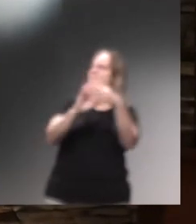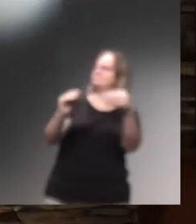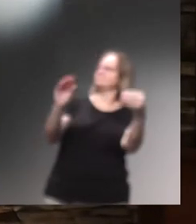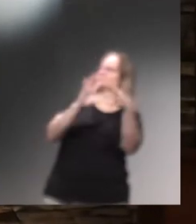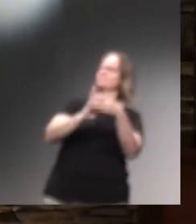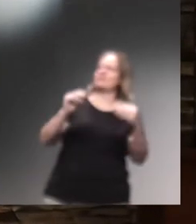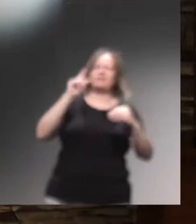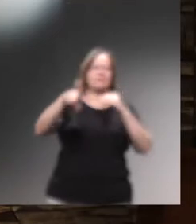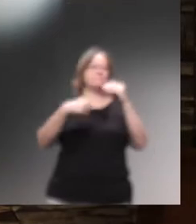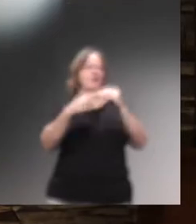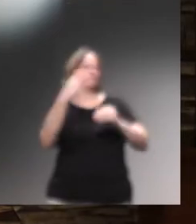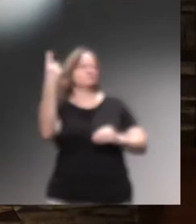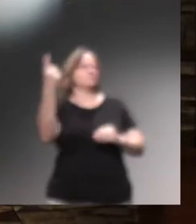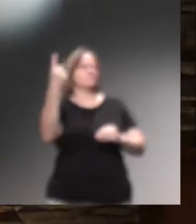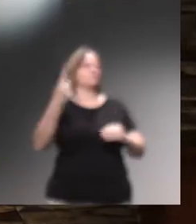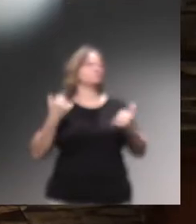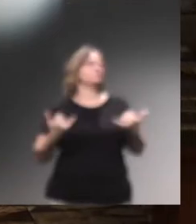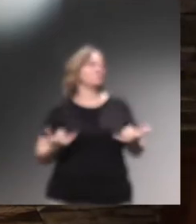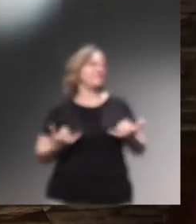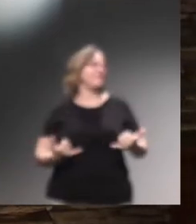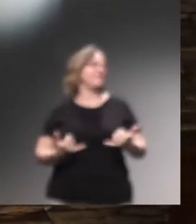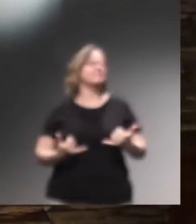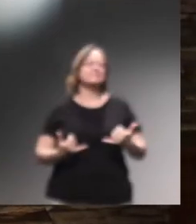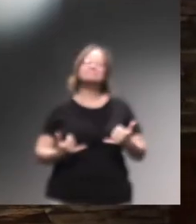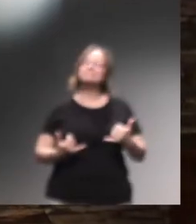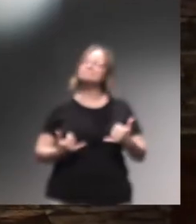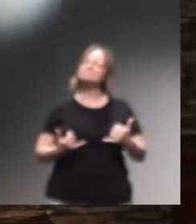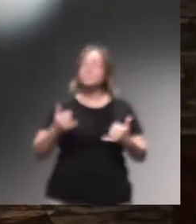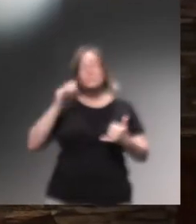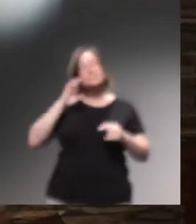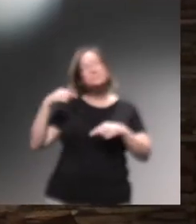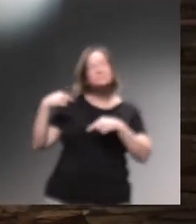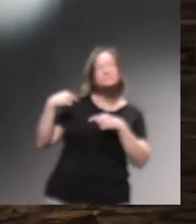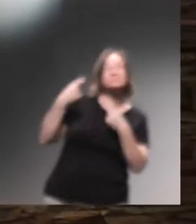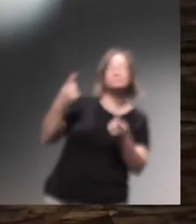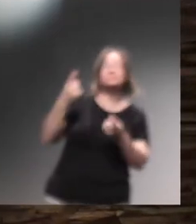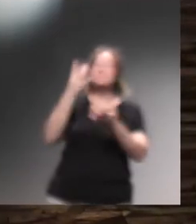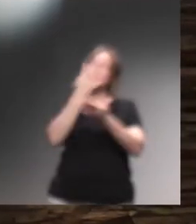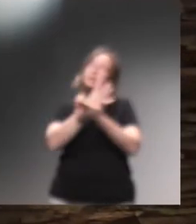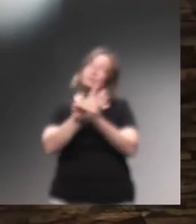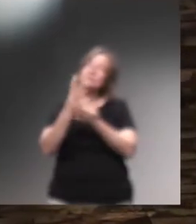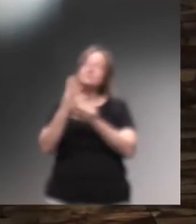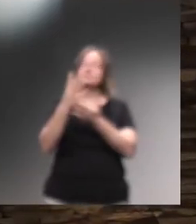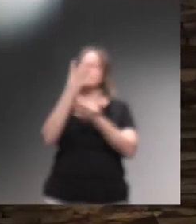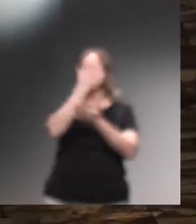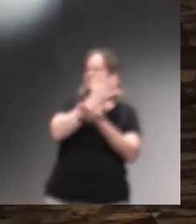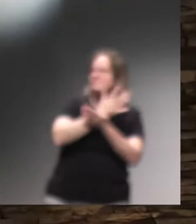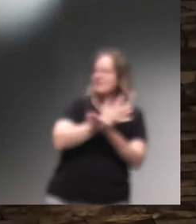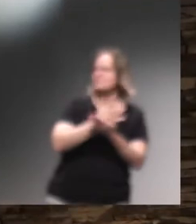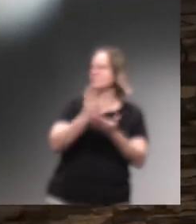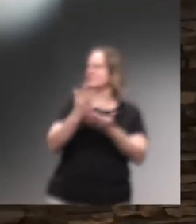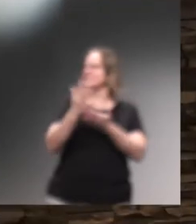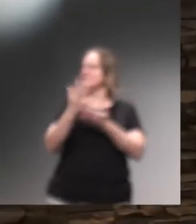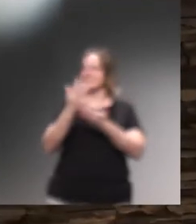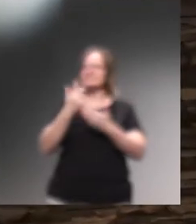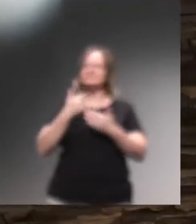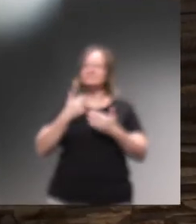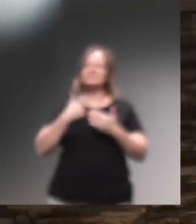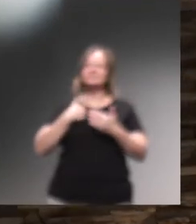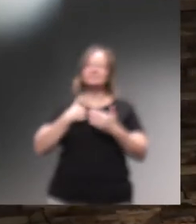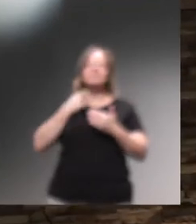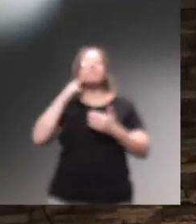today, over these last 4 or 5 weeks or so, it's changed many